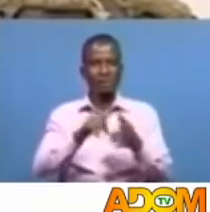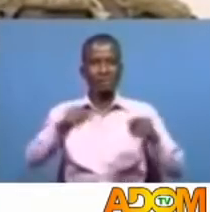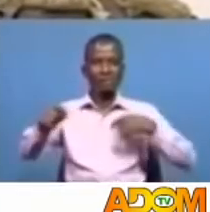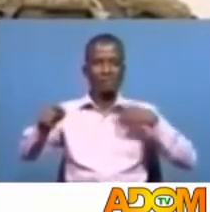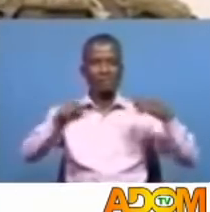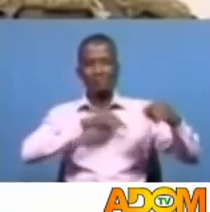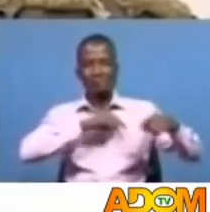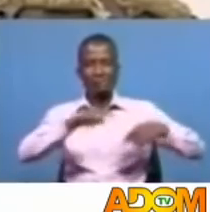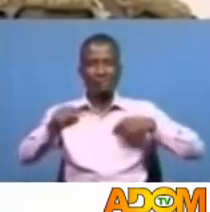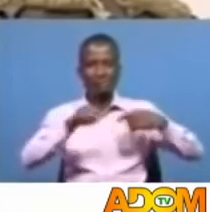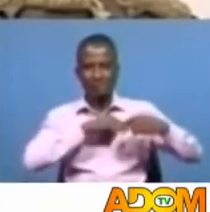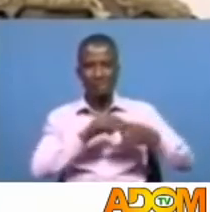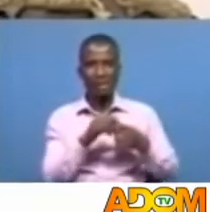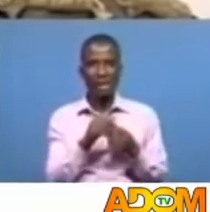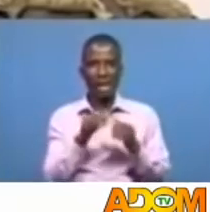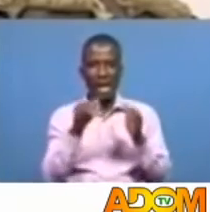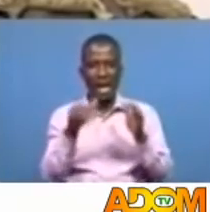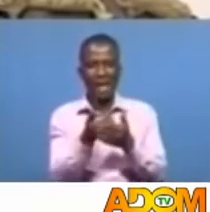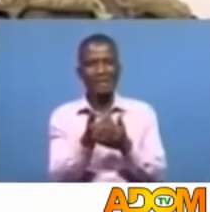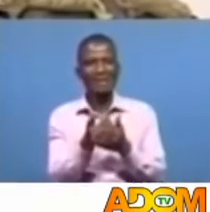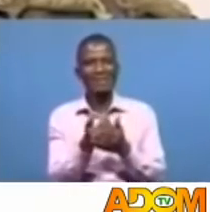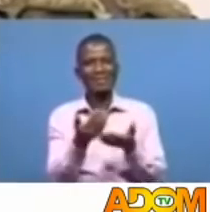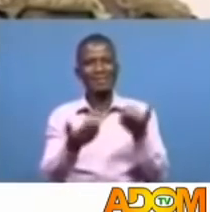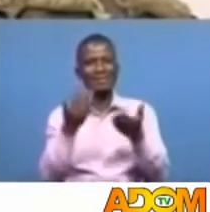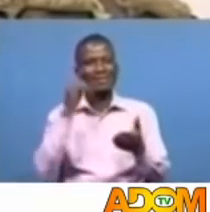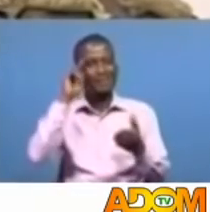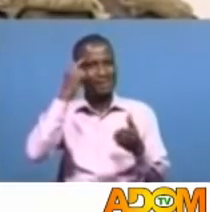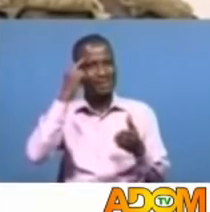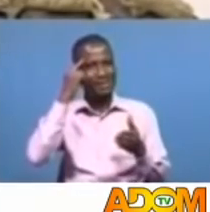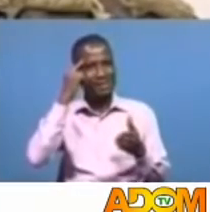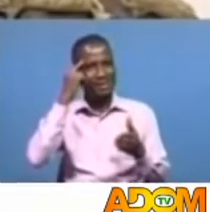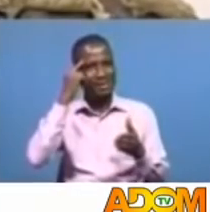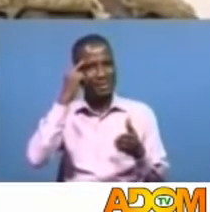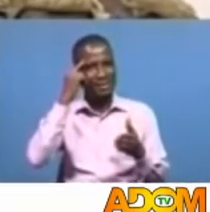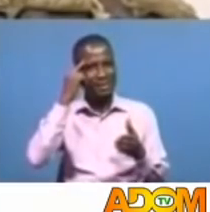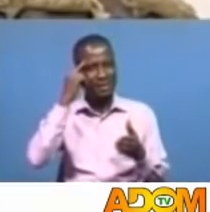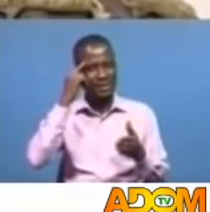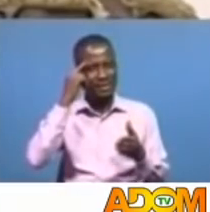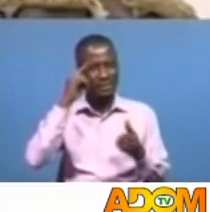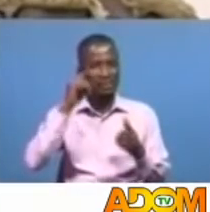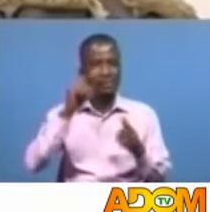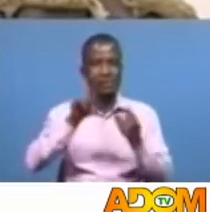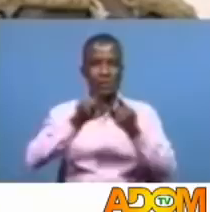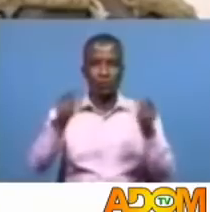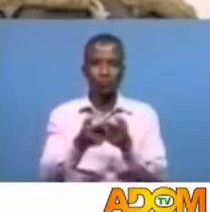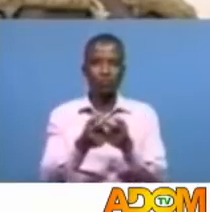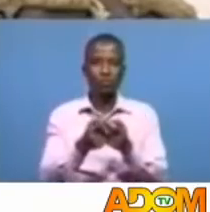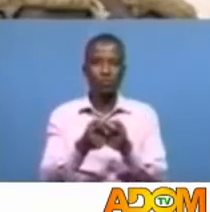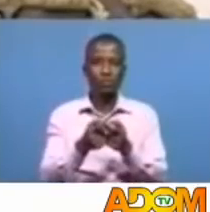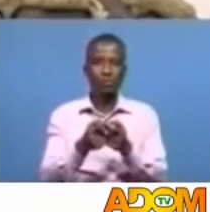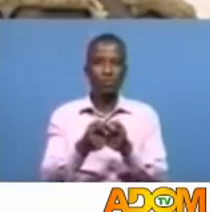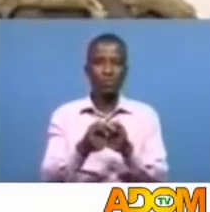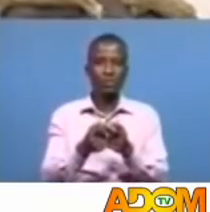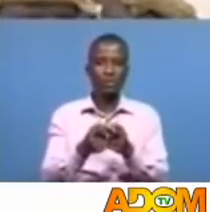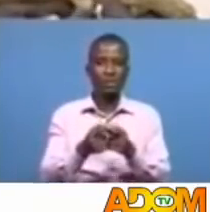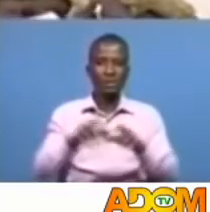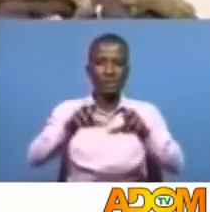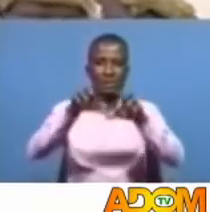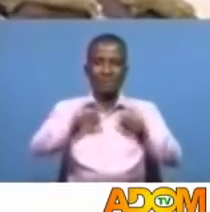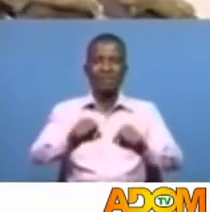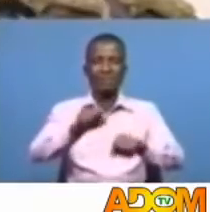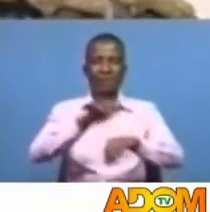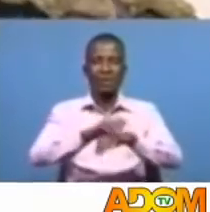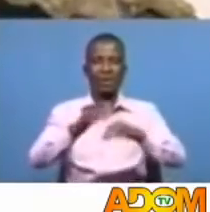argue the case again as if the review panel is sitting in judgment on